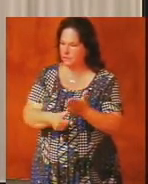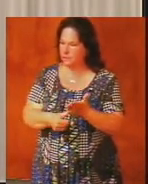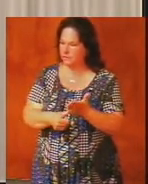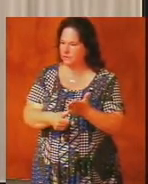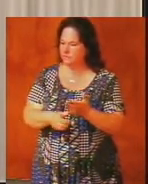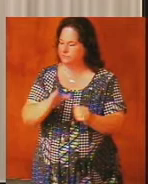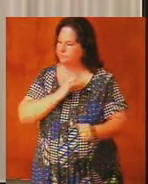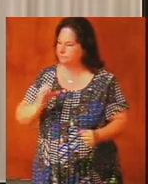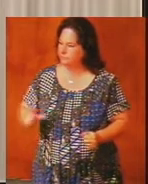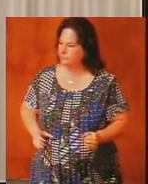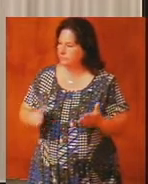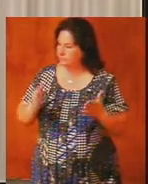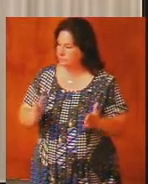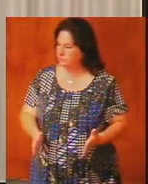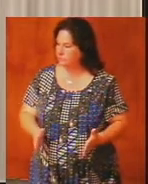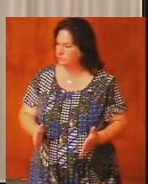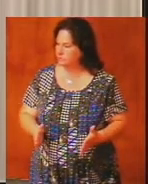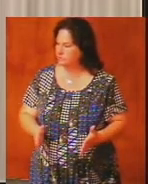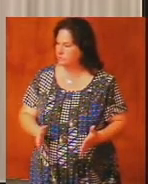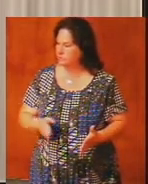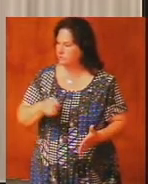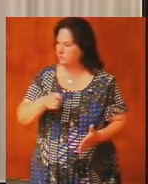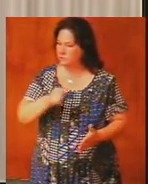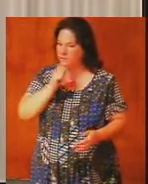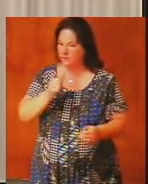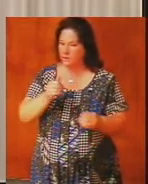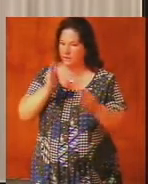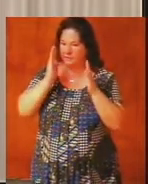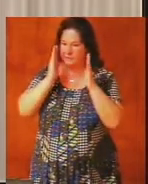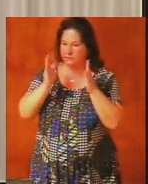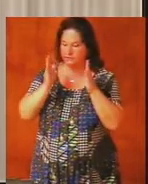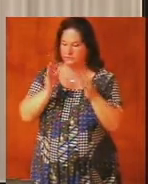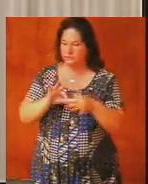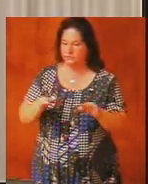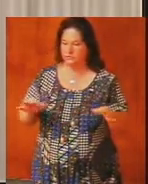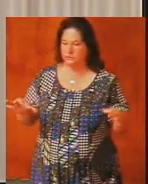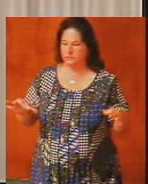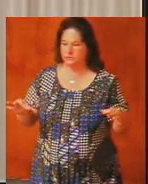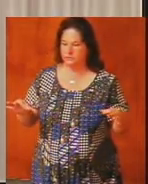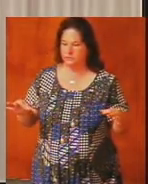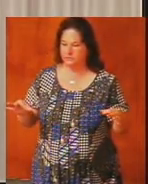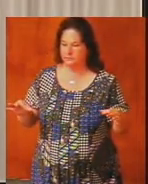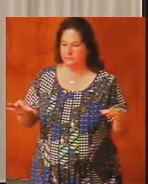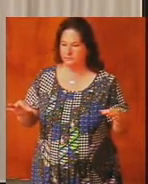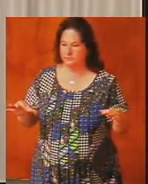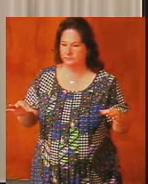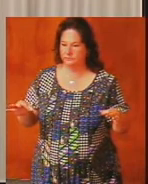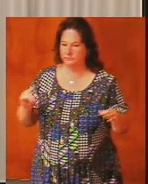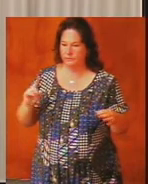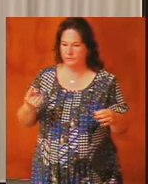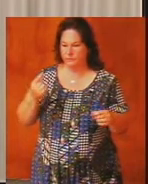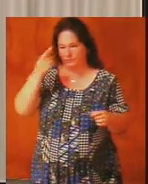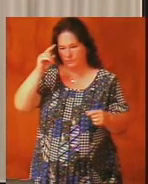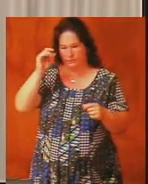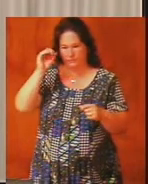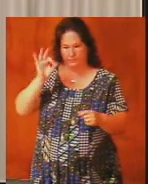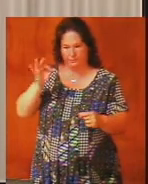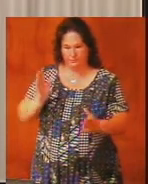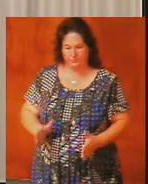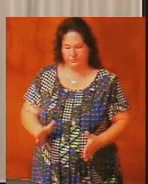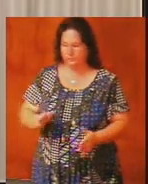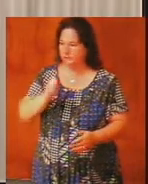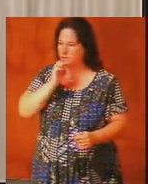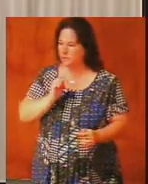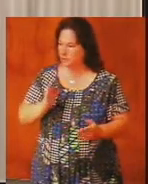Christians. He didn't address this statement merely to preachers or elders